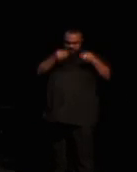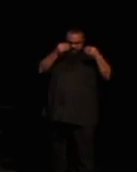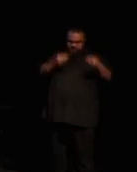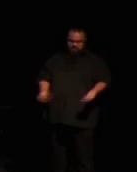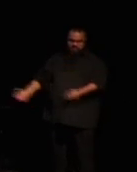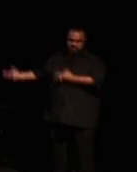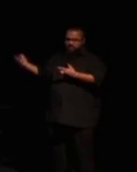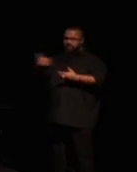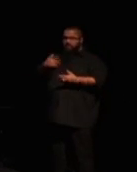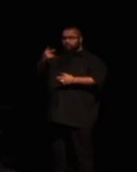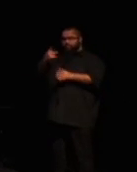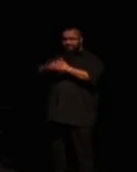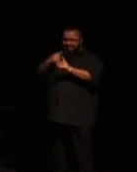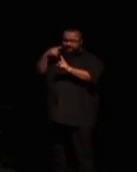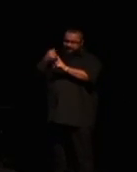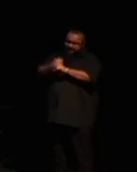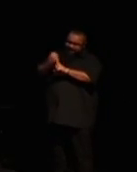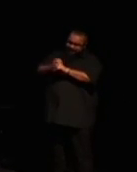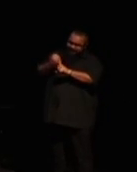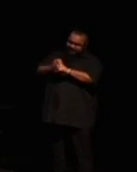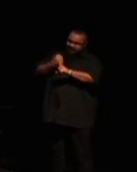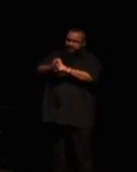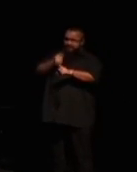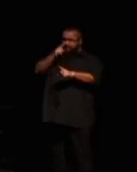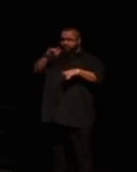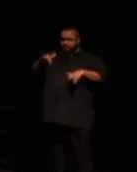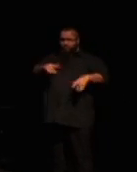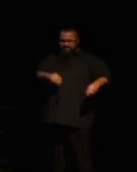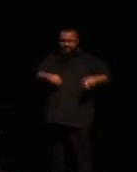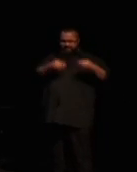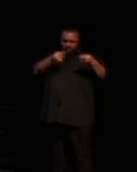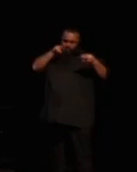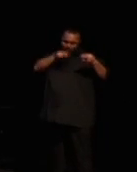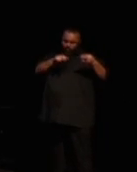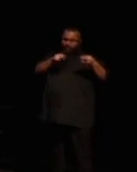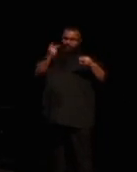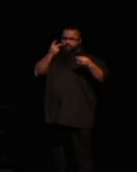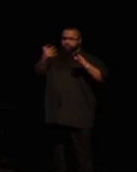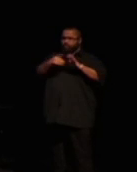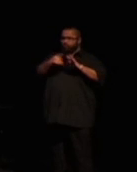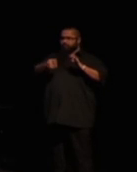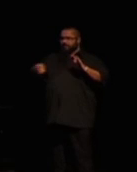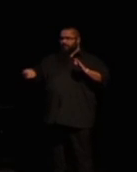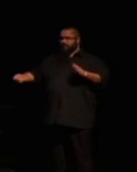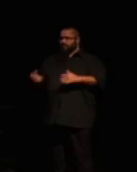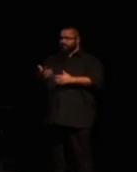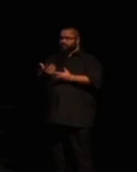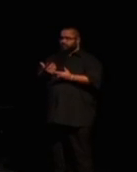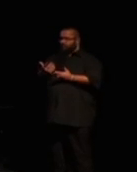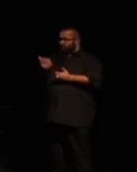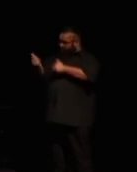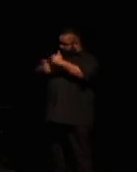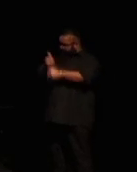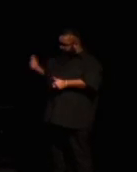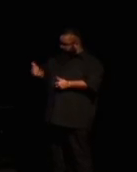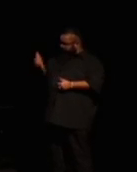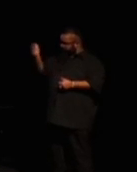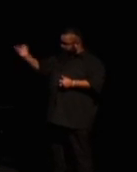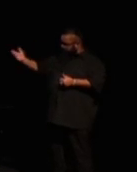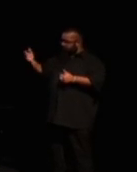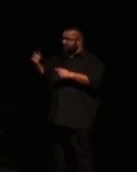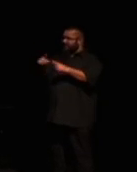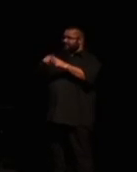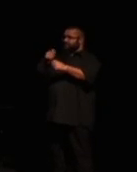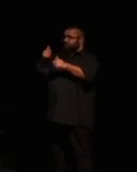2 years tried, and they haven't even looked at the showreel. So congratulations to you, and I think it's congratulations also to